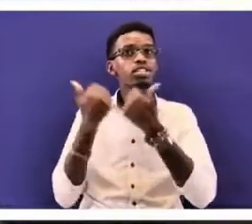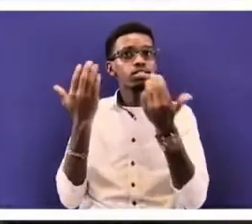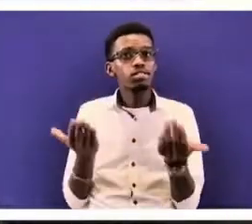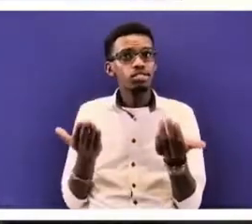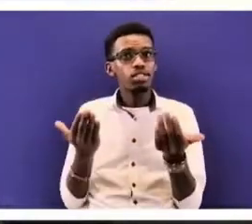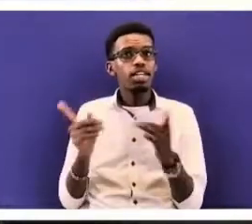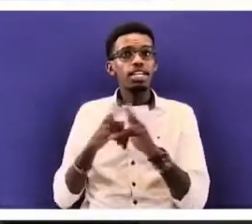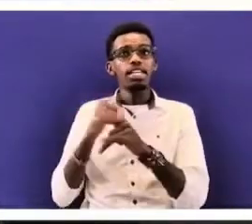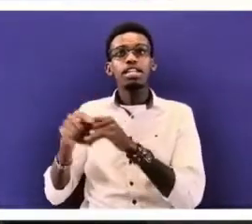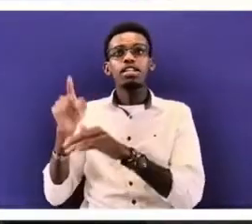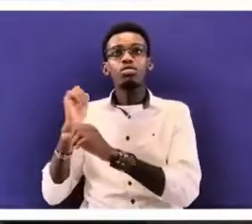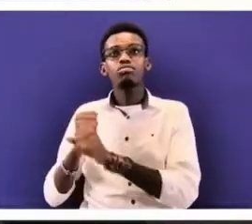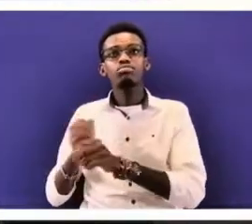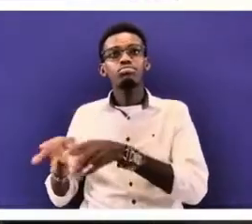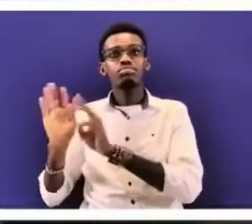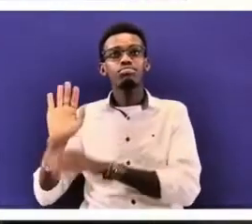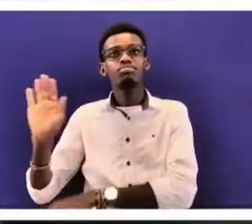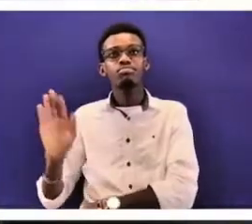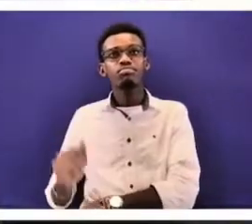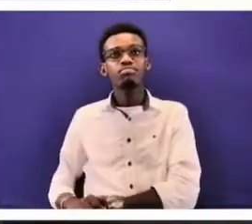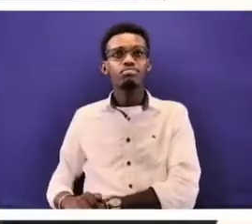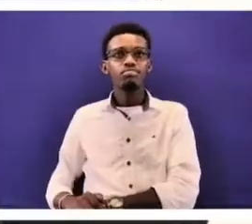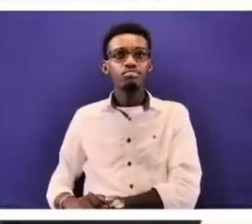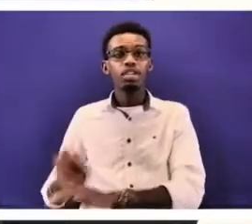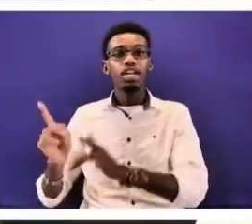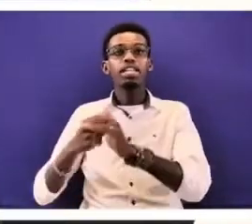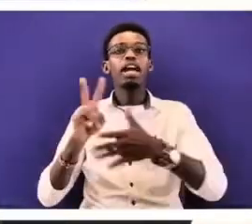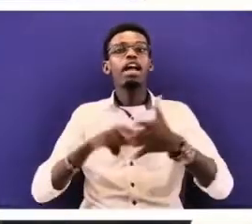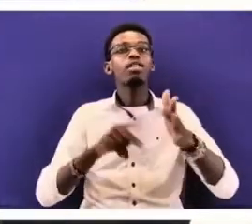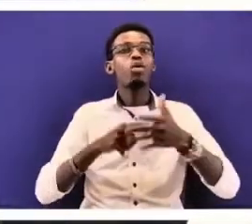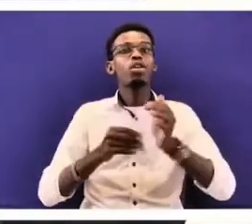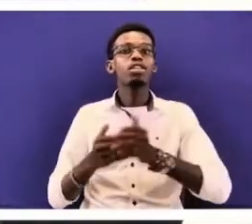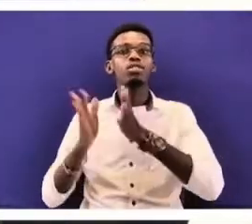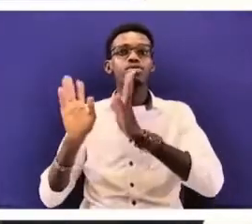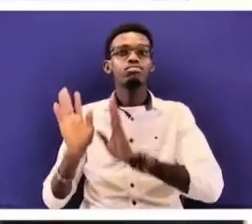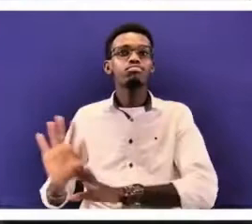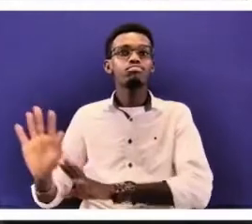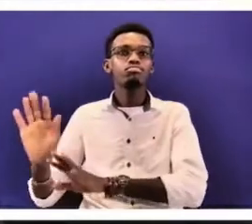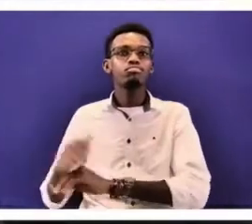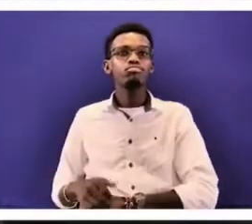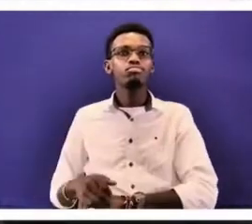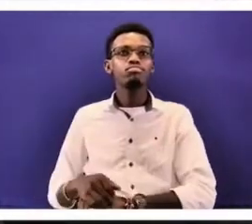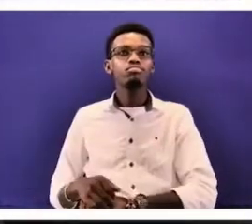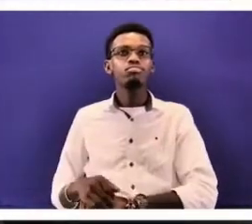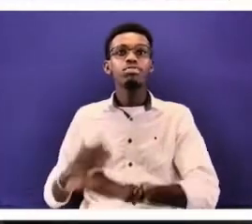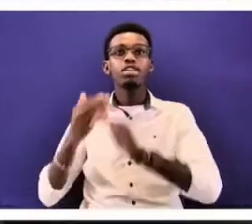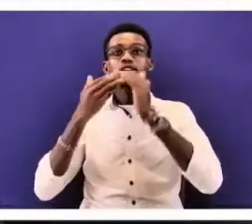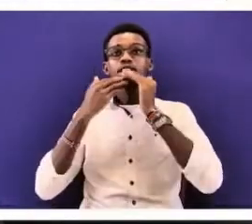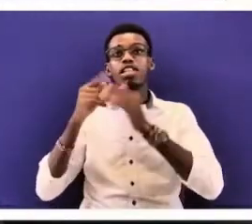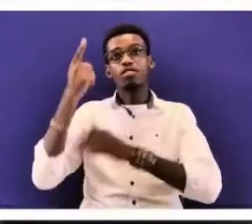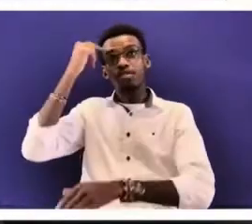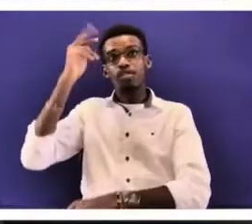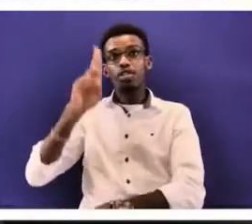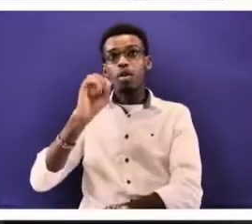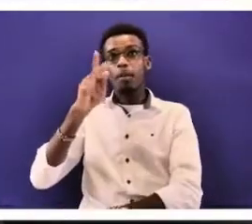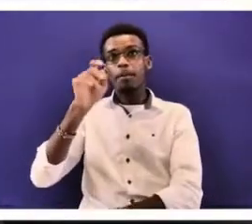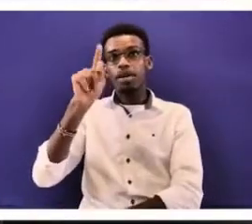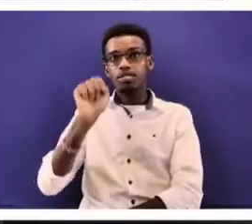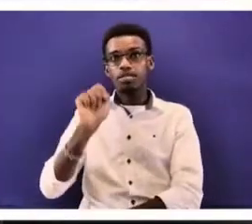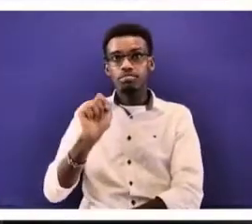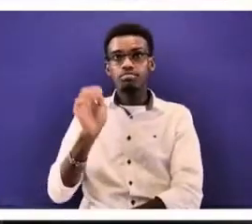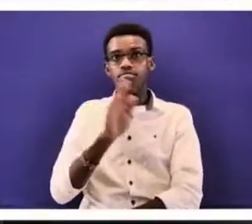do it any kind of way. We read any kind of way. Thank you, Robert James, for the amazing reading that you